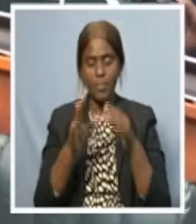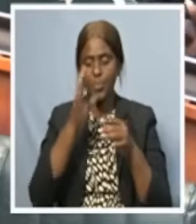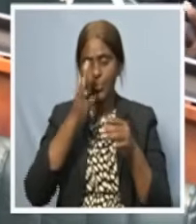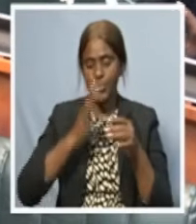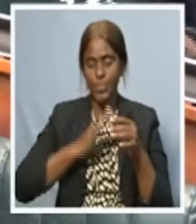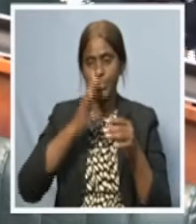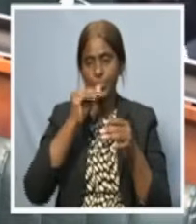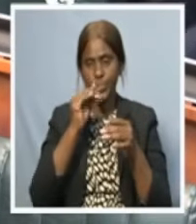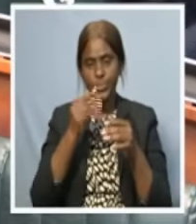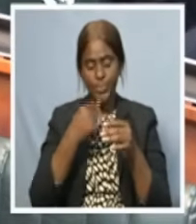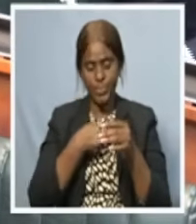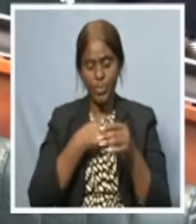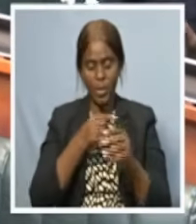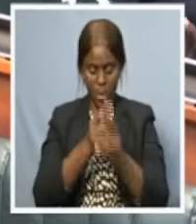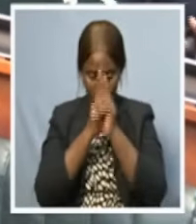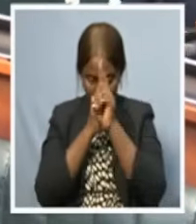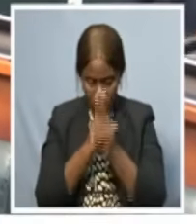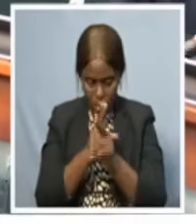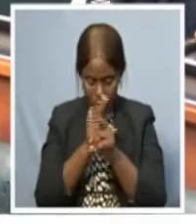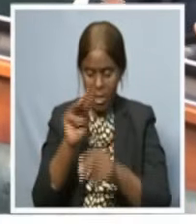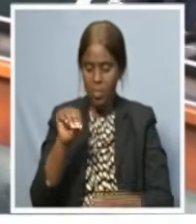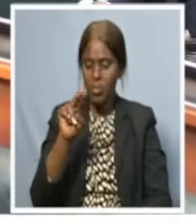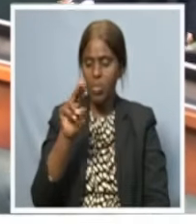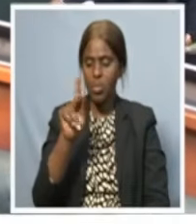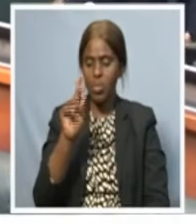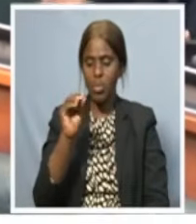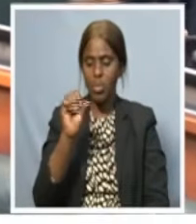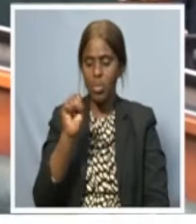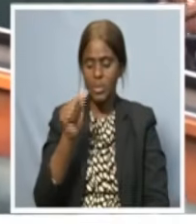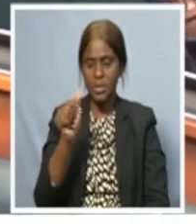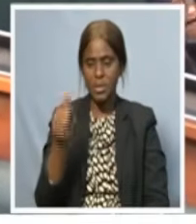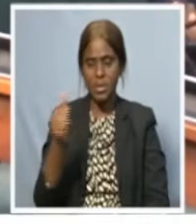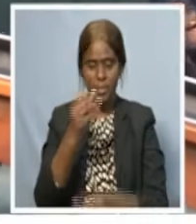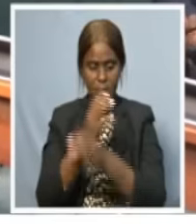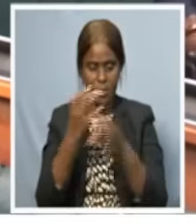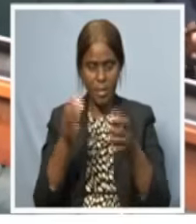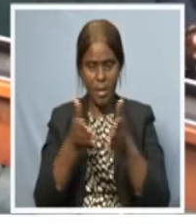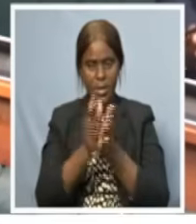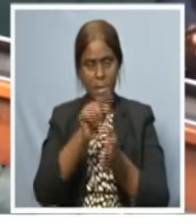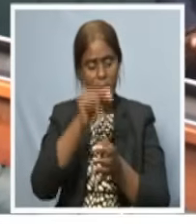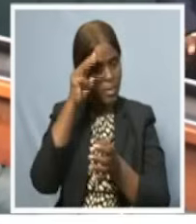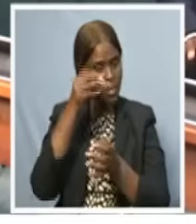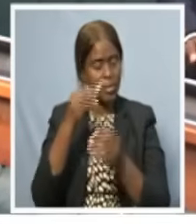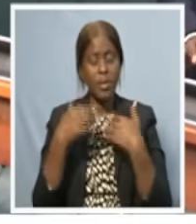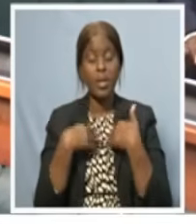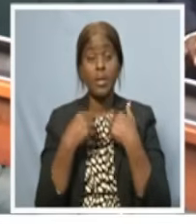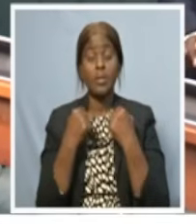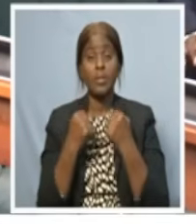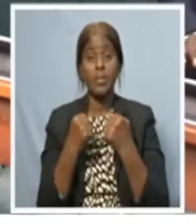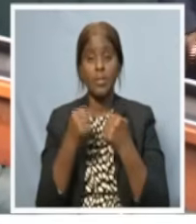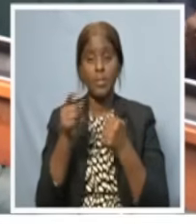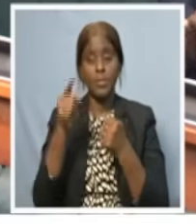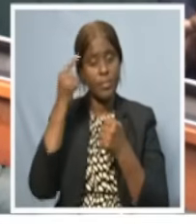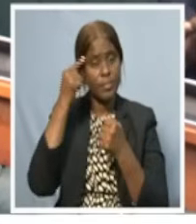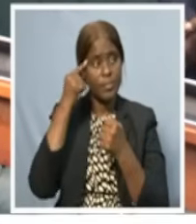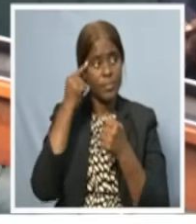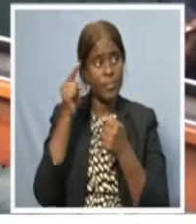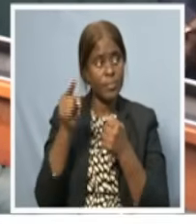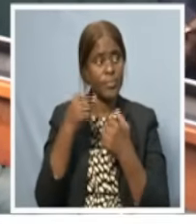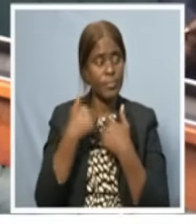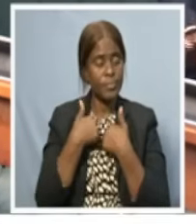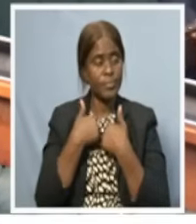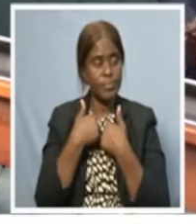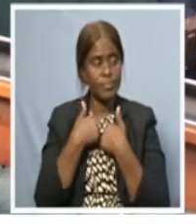Madam Speaker, Honorable Mukosi of Chinsali asks the Minister of Health whether the